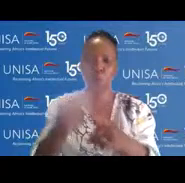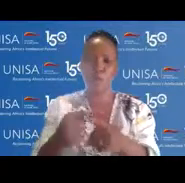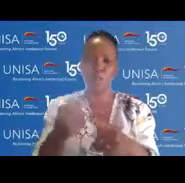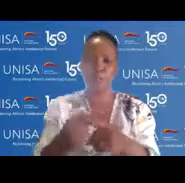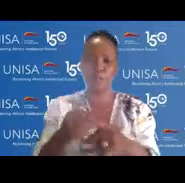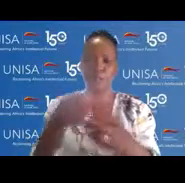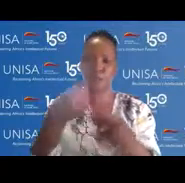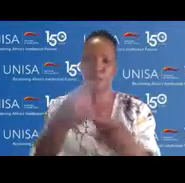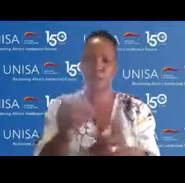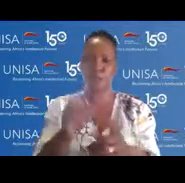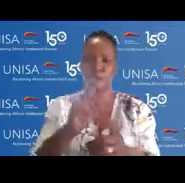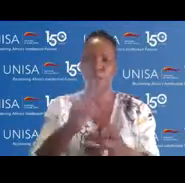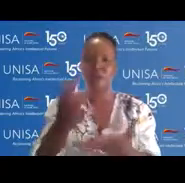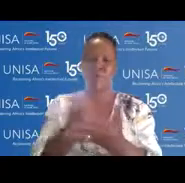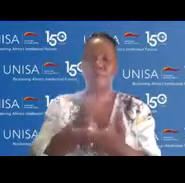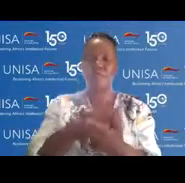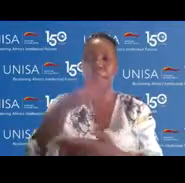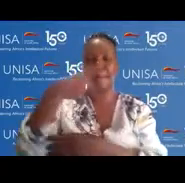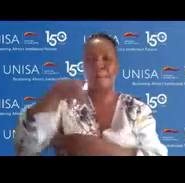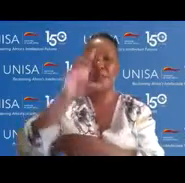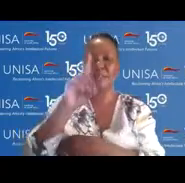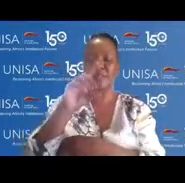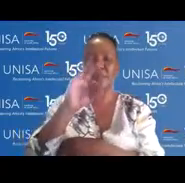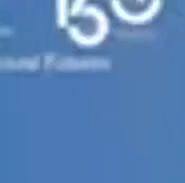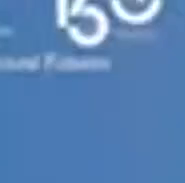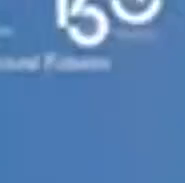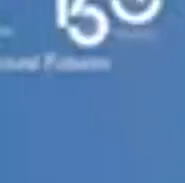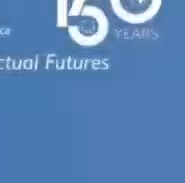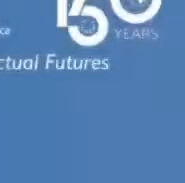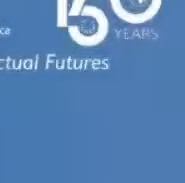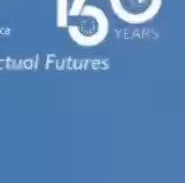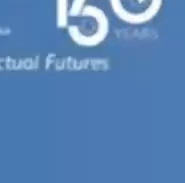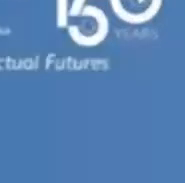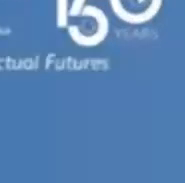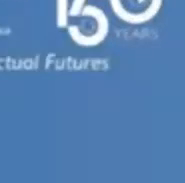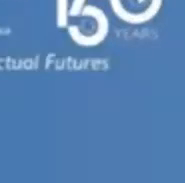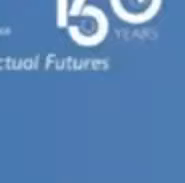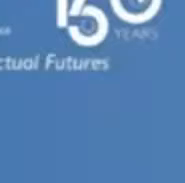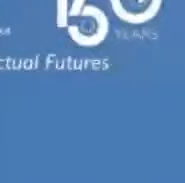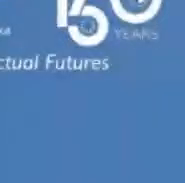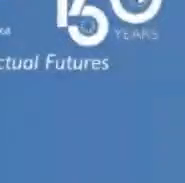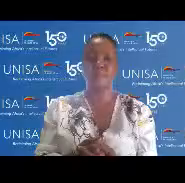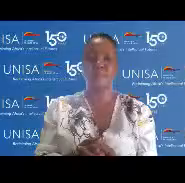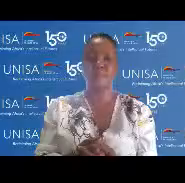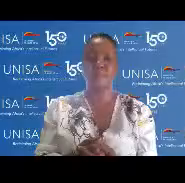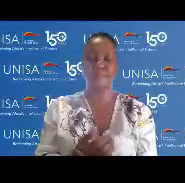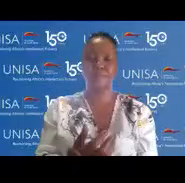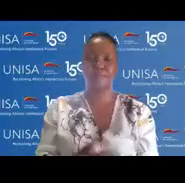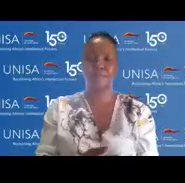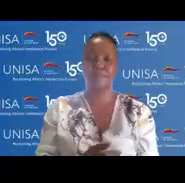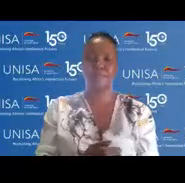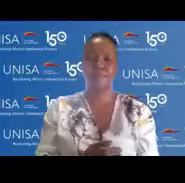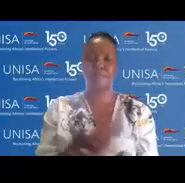Okay. All right, so let me just go ahead and share my screen. Let me know when you can see it.